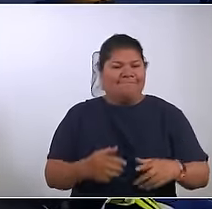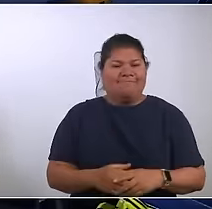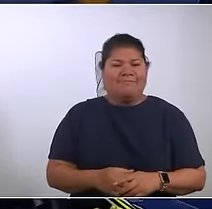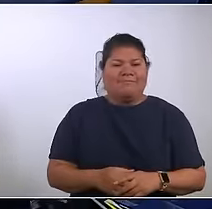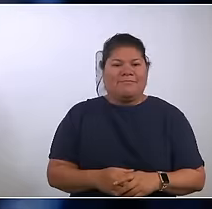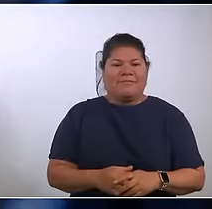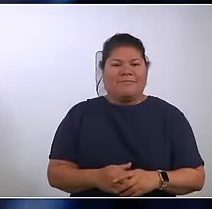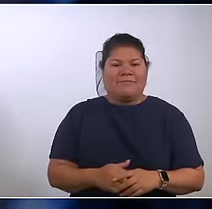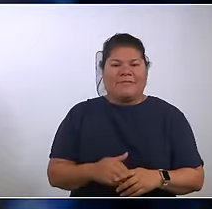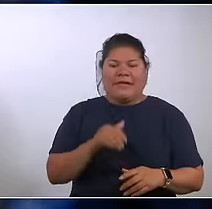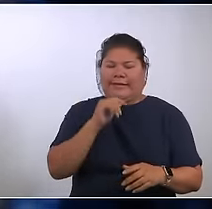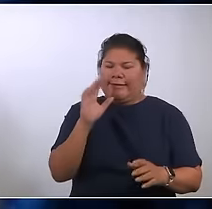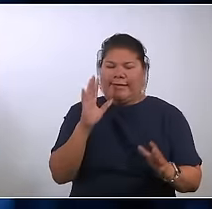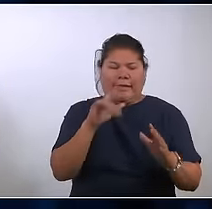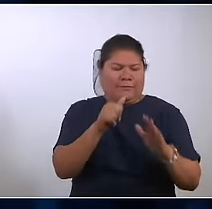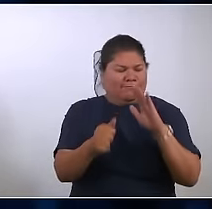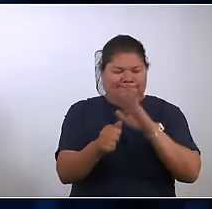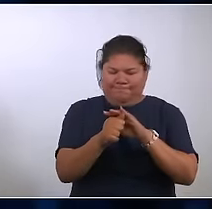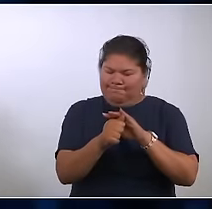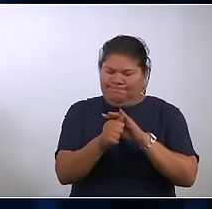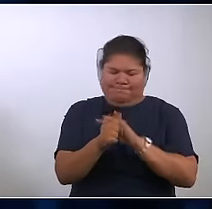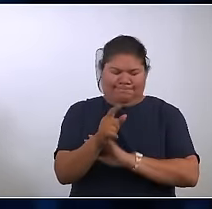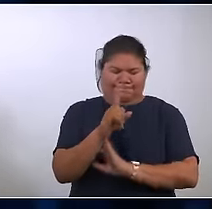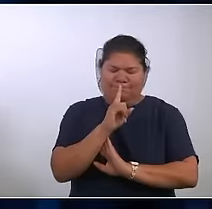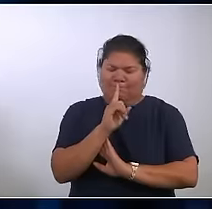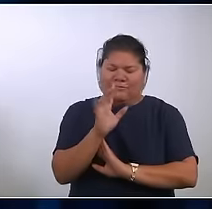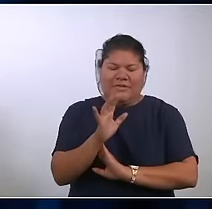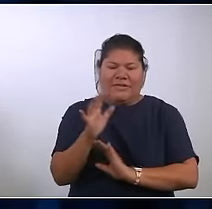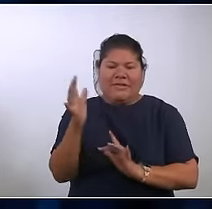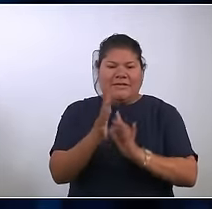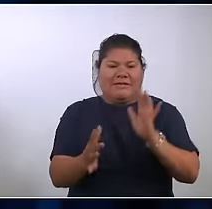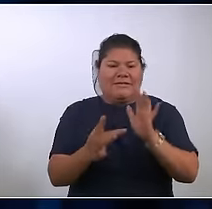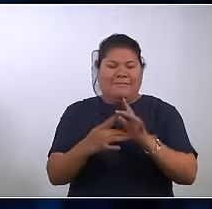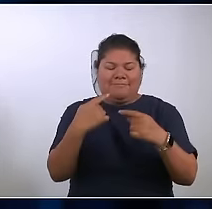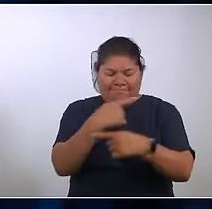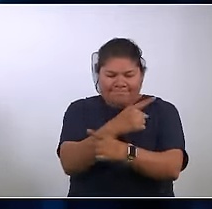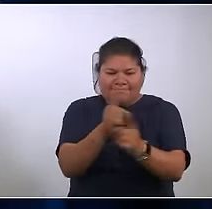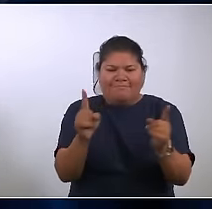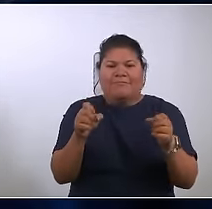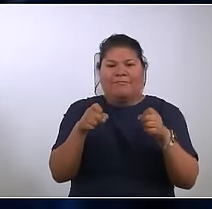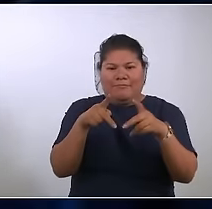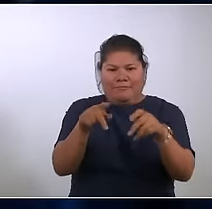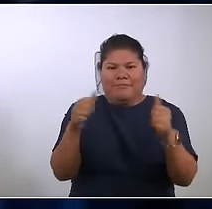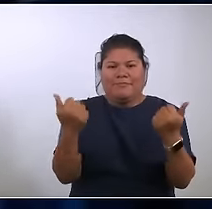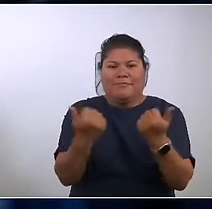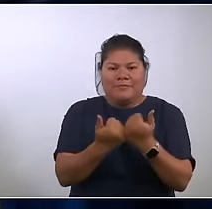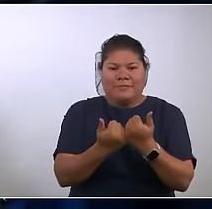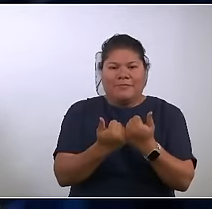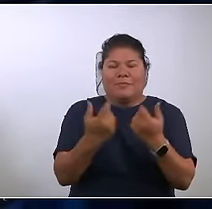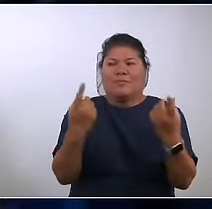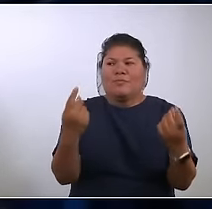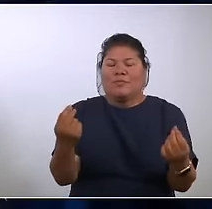Because it's not a mystery. Porque no es un misterio. Here's what Jesus is telling the apostolic